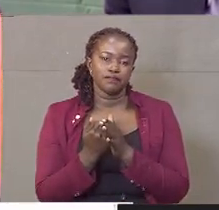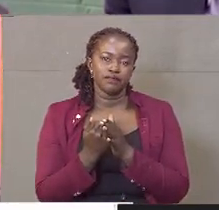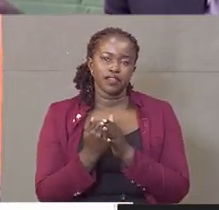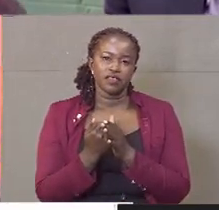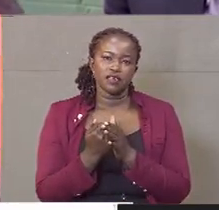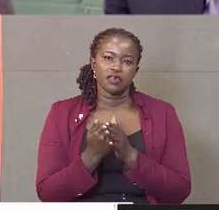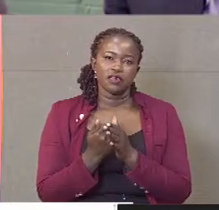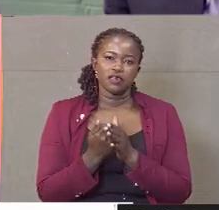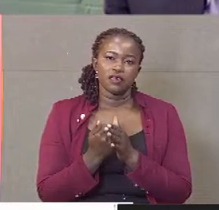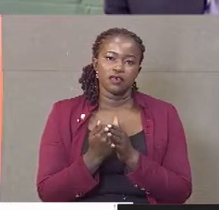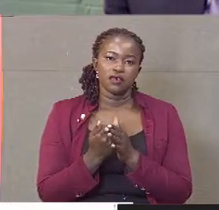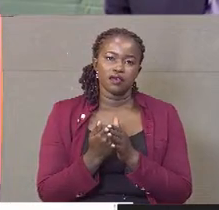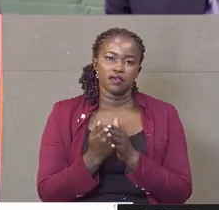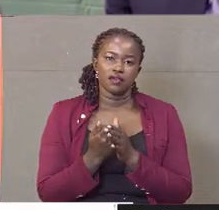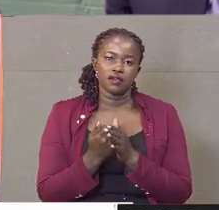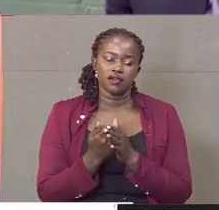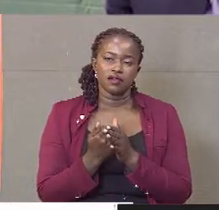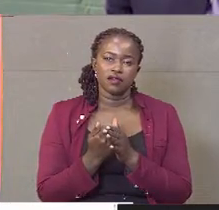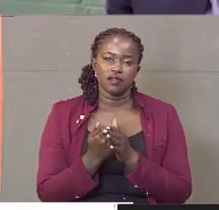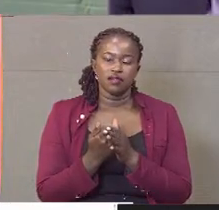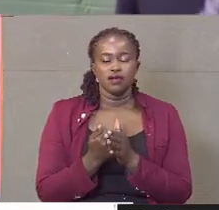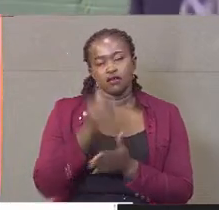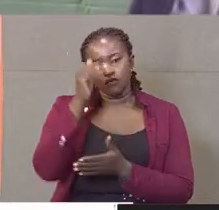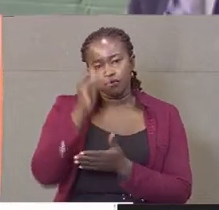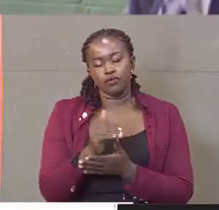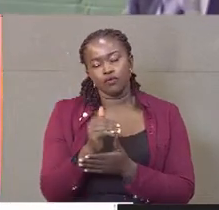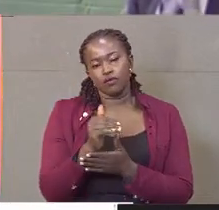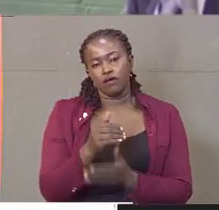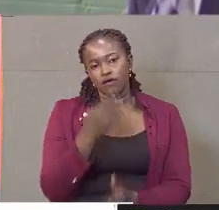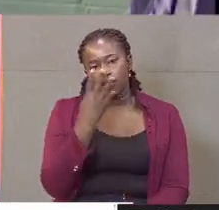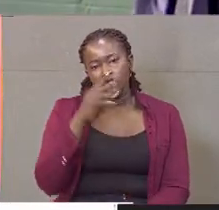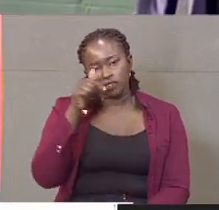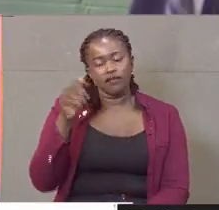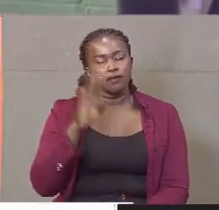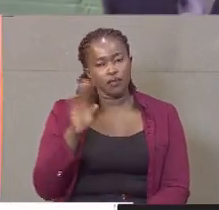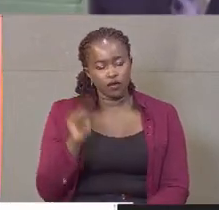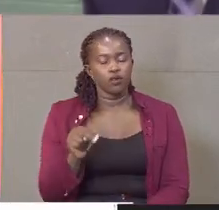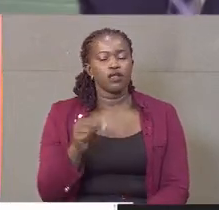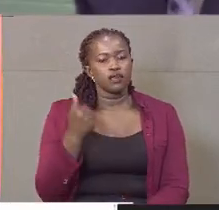shortcut of 47 billion. It's my humble request.